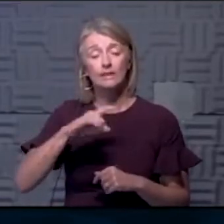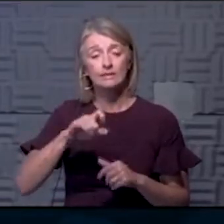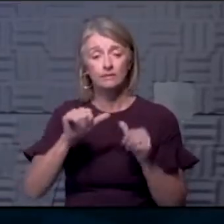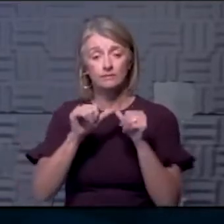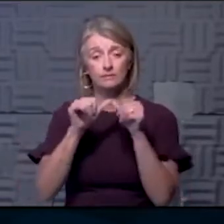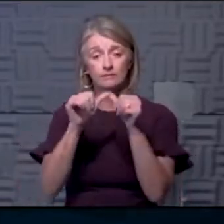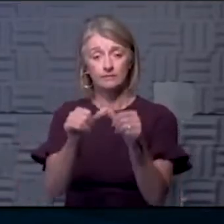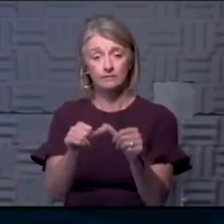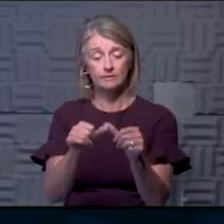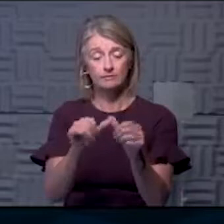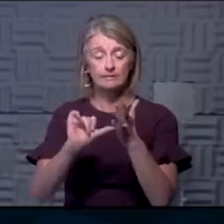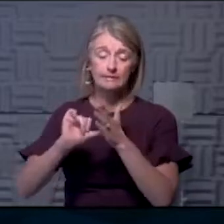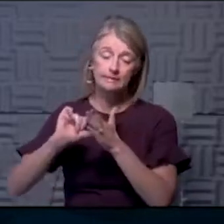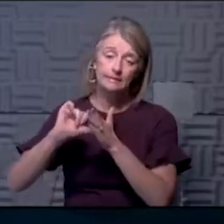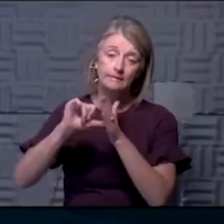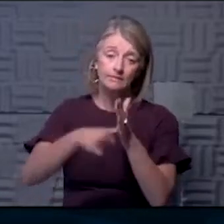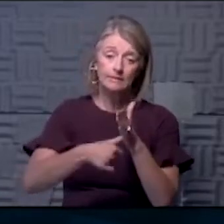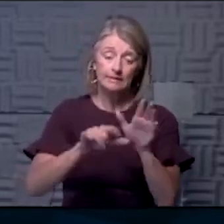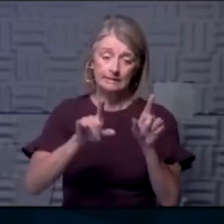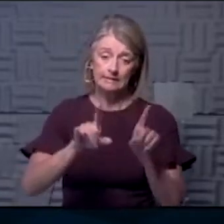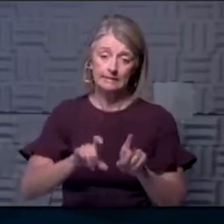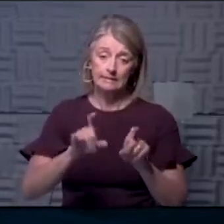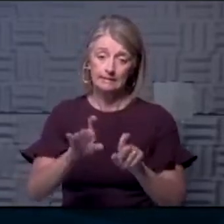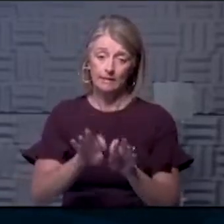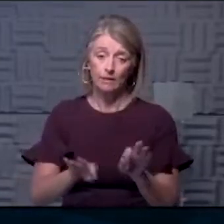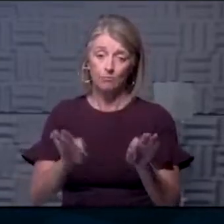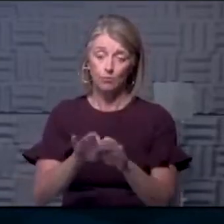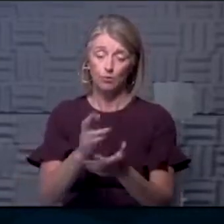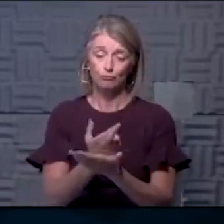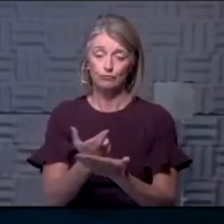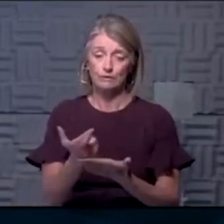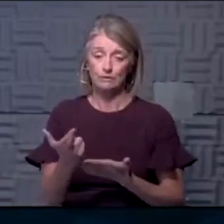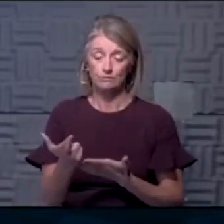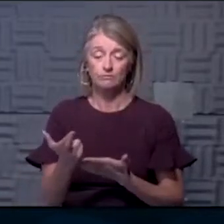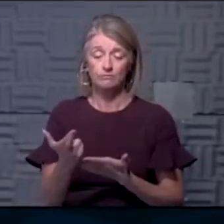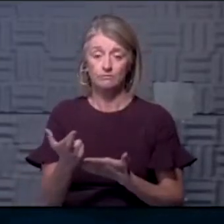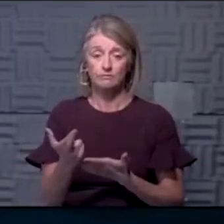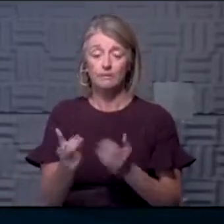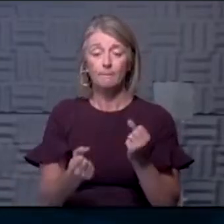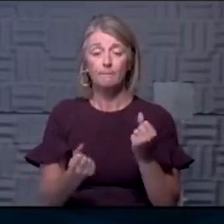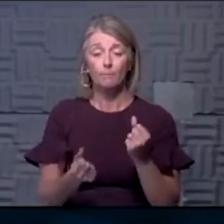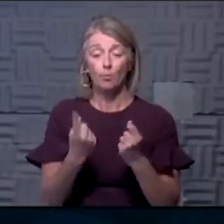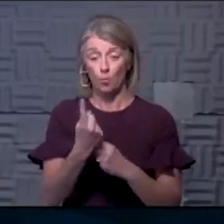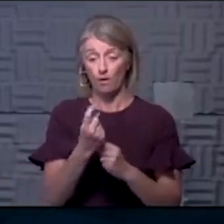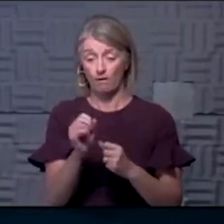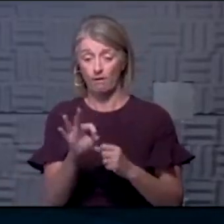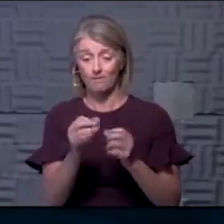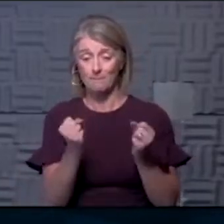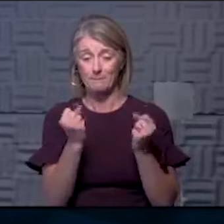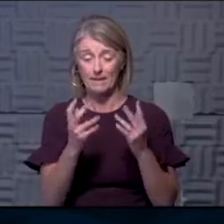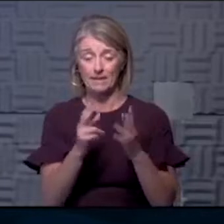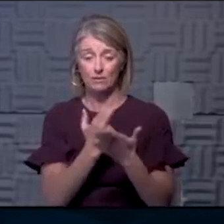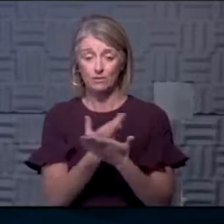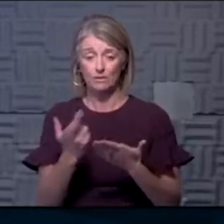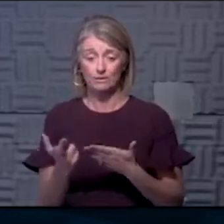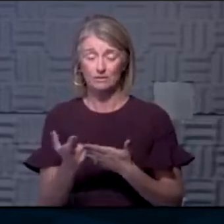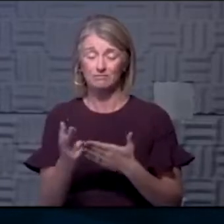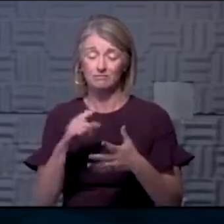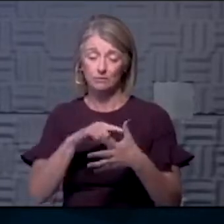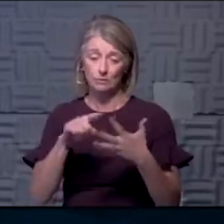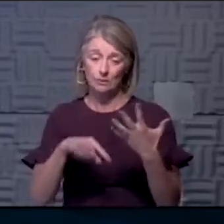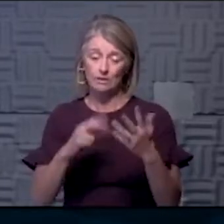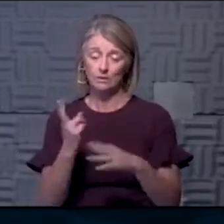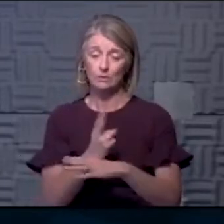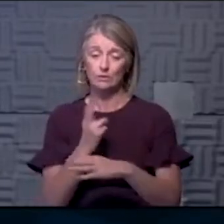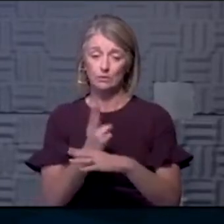continue to emphasize testing as an important resource, one of many resources in the portfolio of things that we use